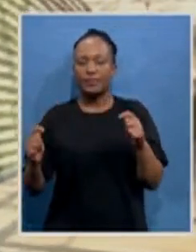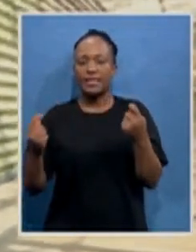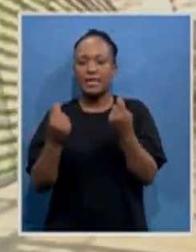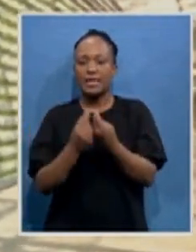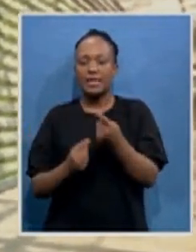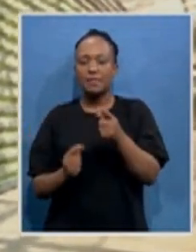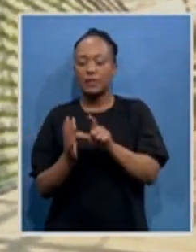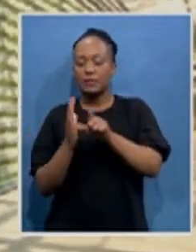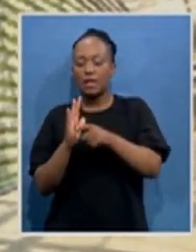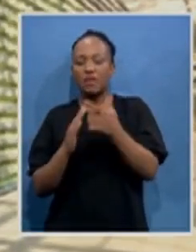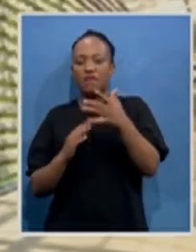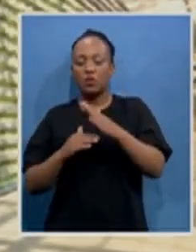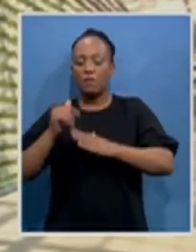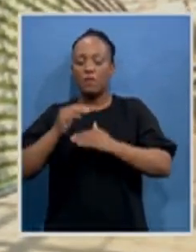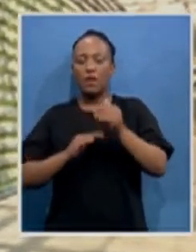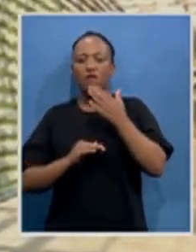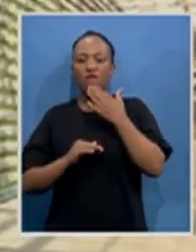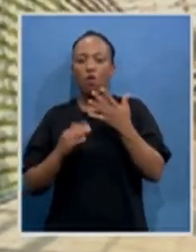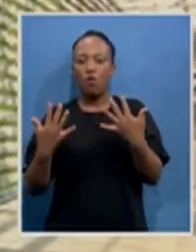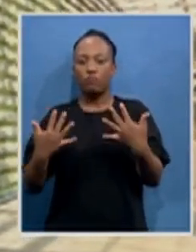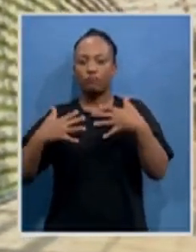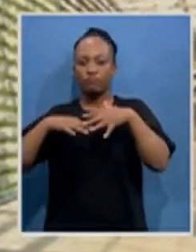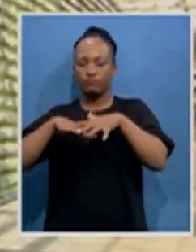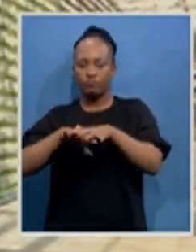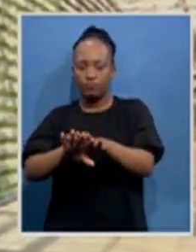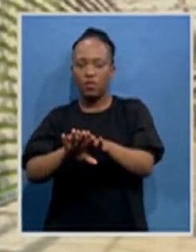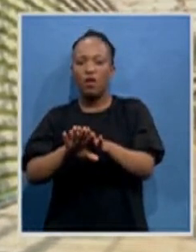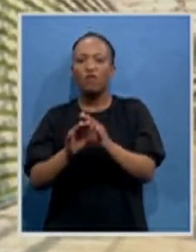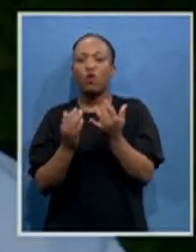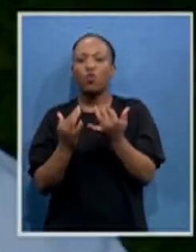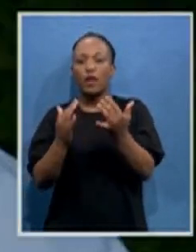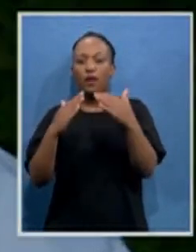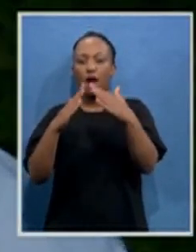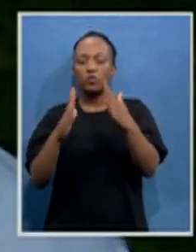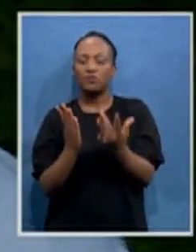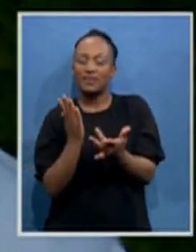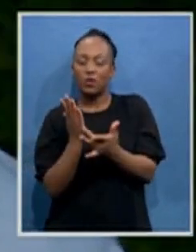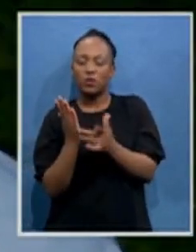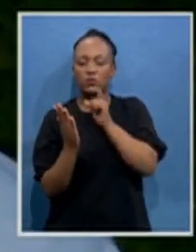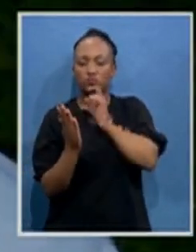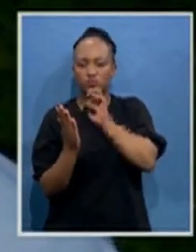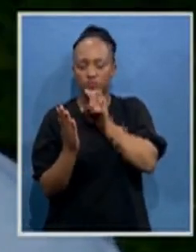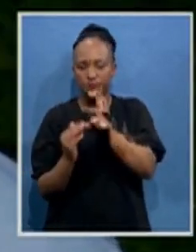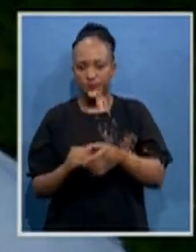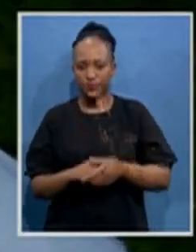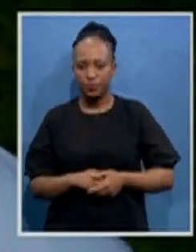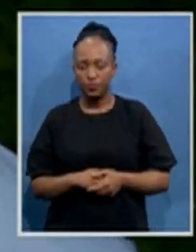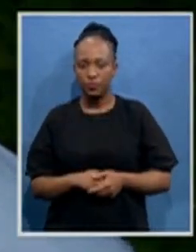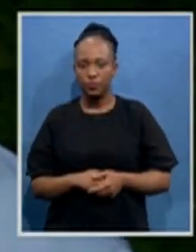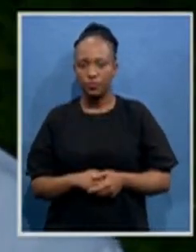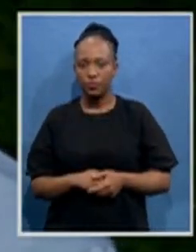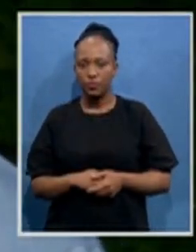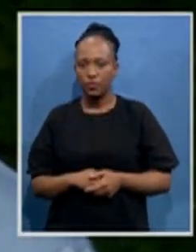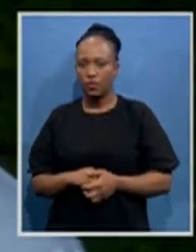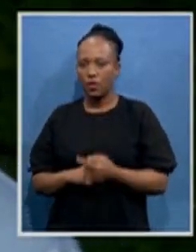hybrid greenhouse technology. Every 2 rows is 1 crop or 1 tank, so that's a harvest for us. So we have